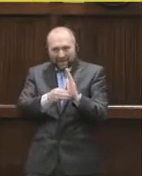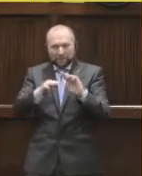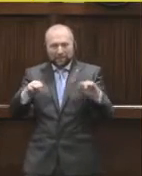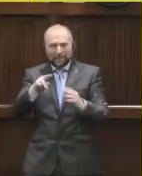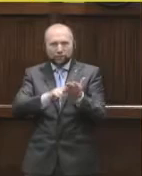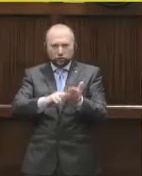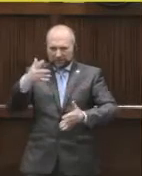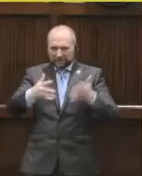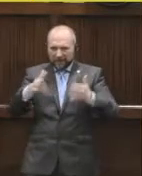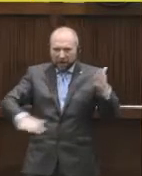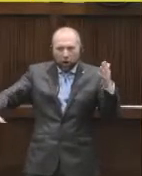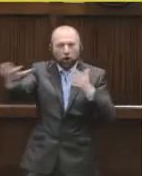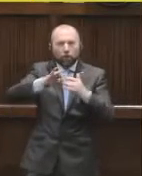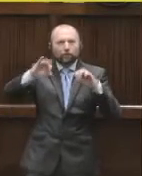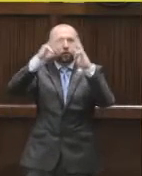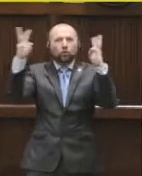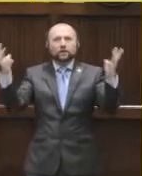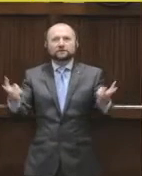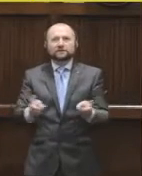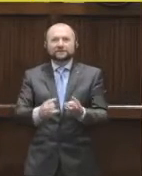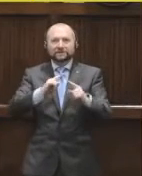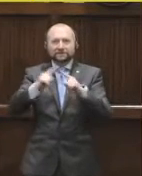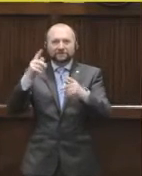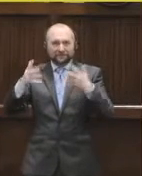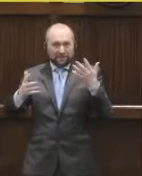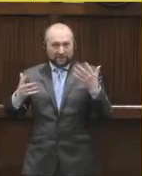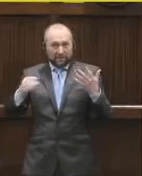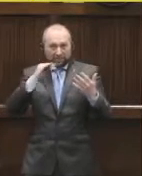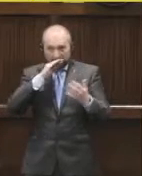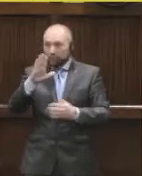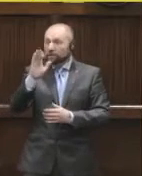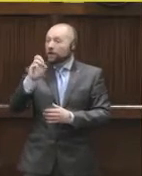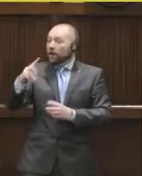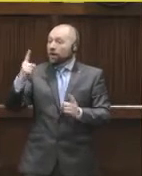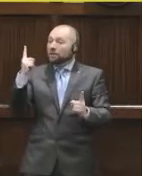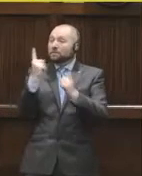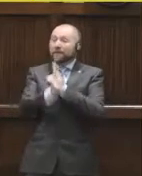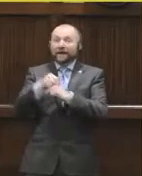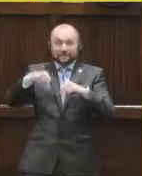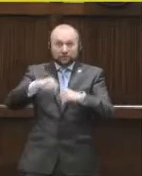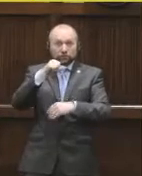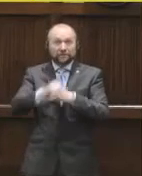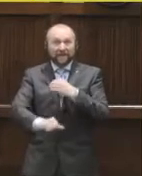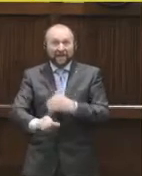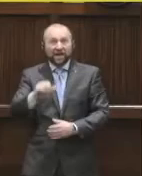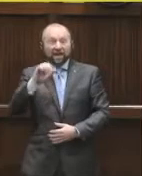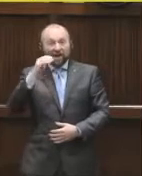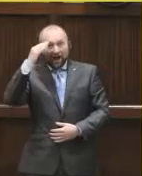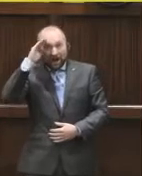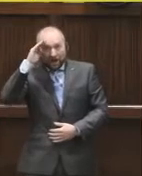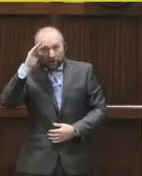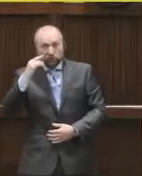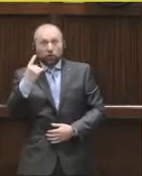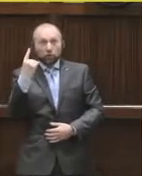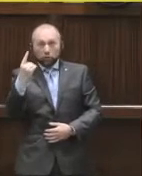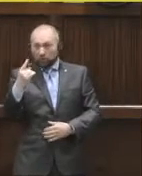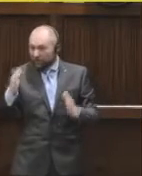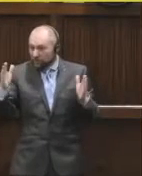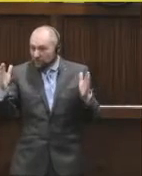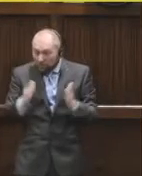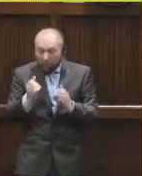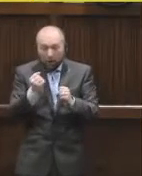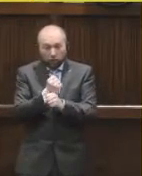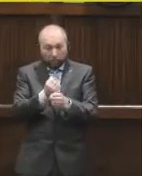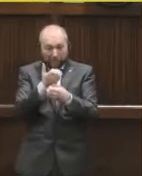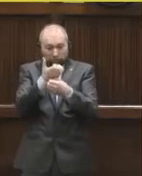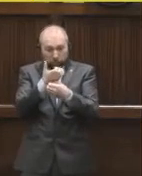language worldwide, and after this legislation is passed here today, Ireland will actually be among a very small